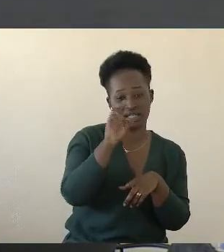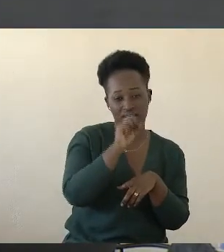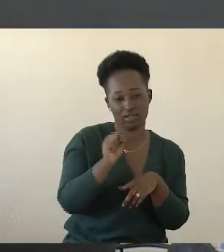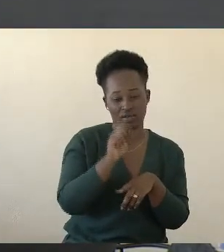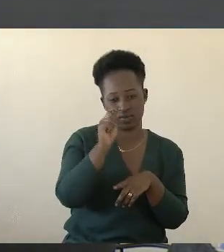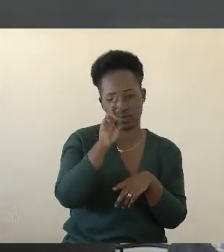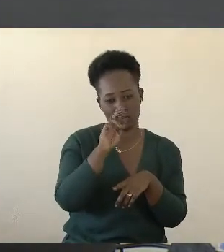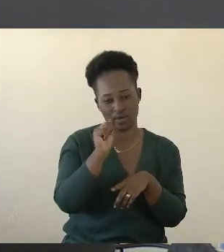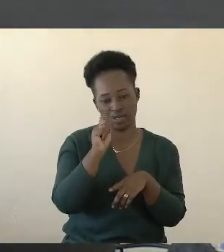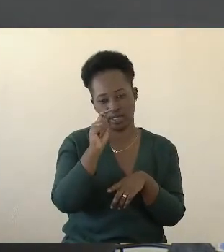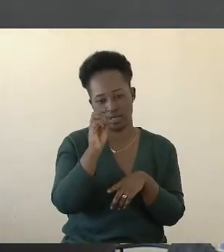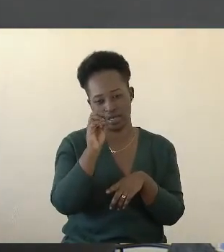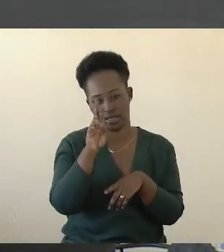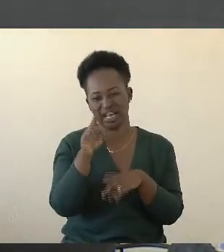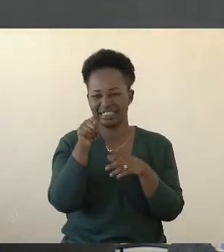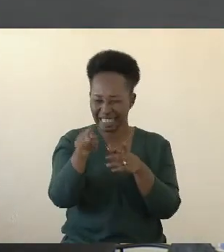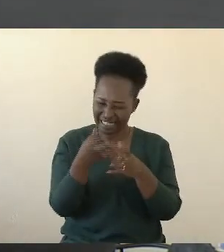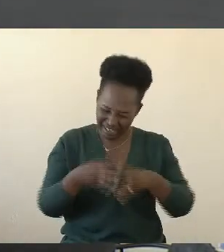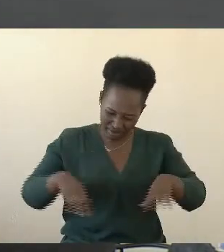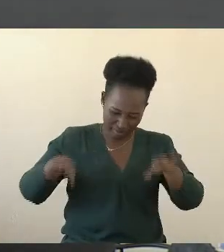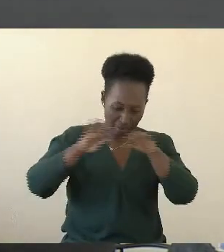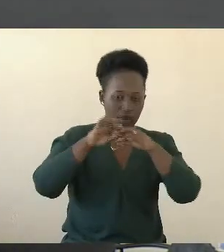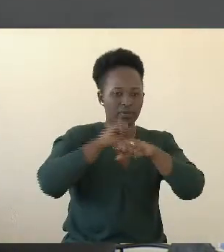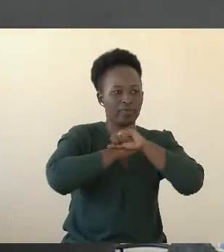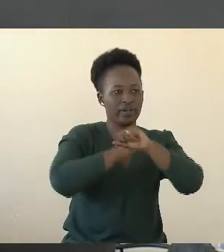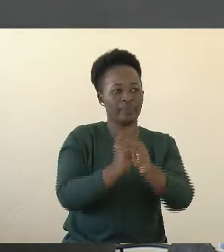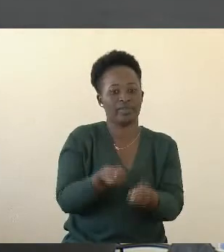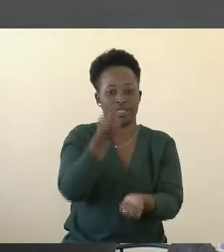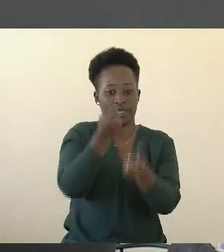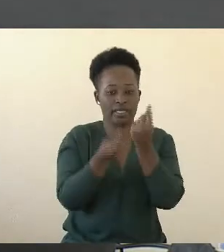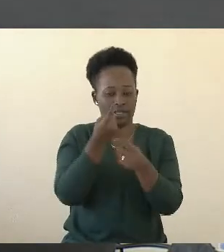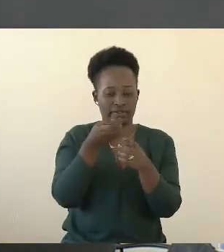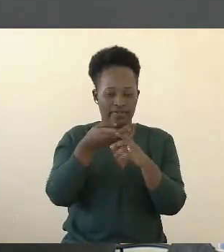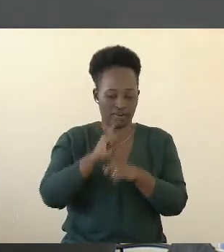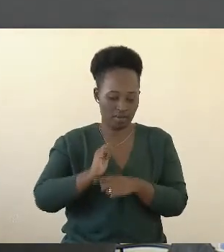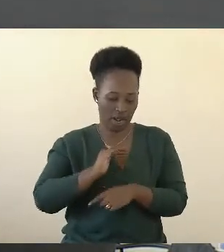also very important to prevent the heat escape from our body.